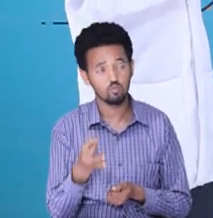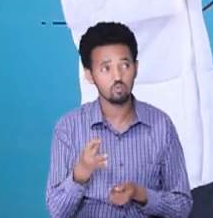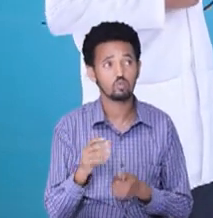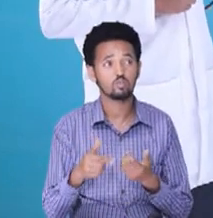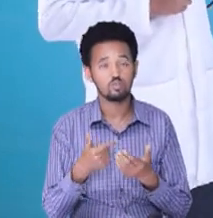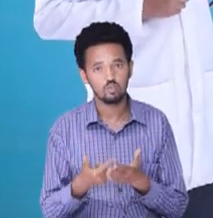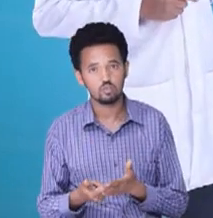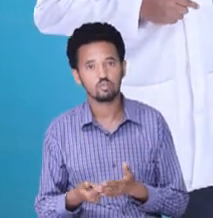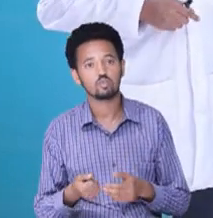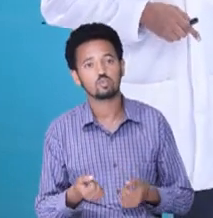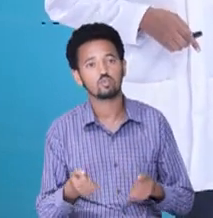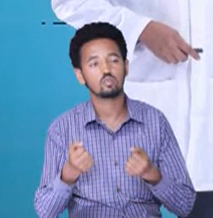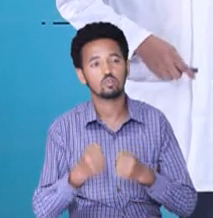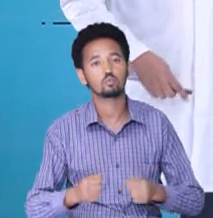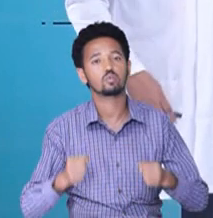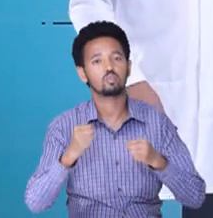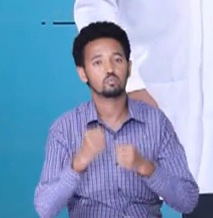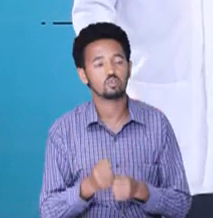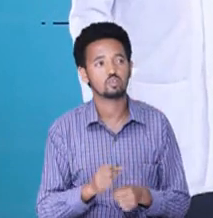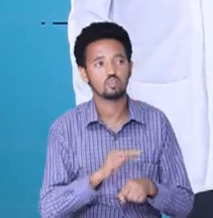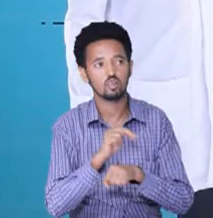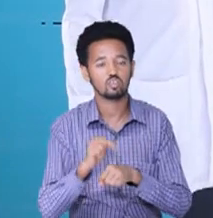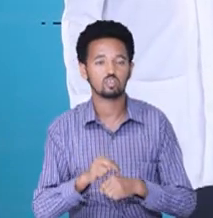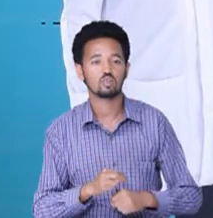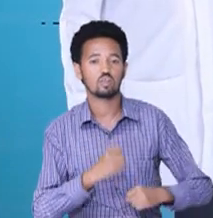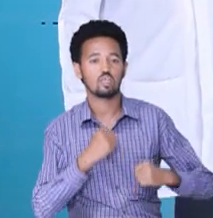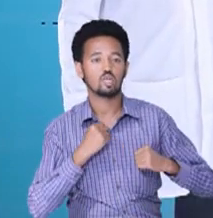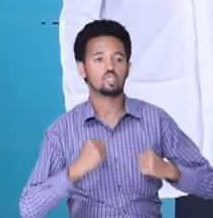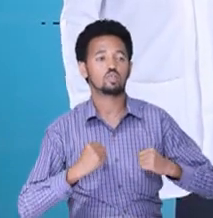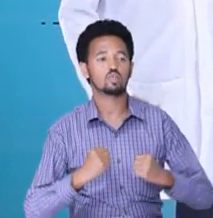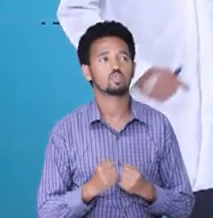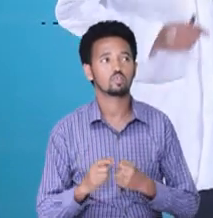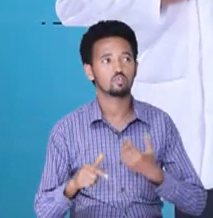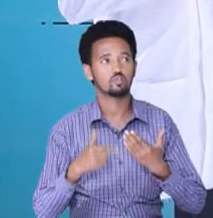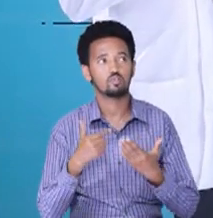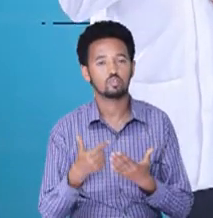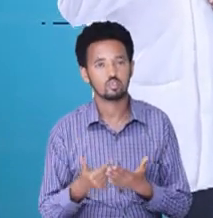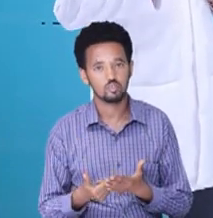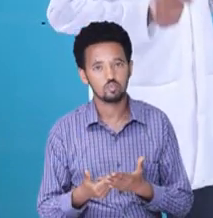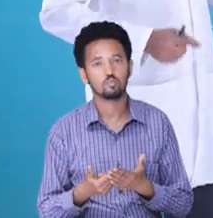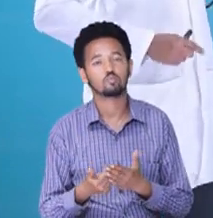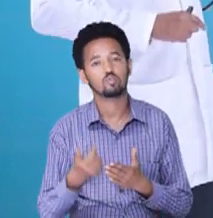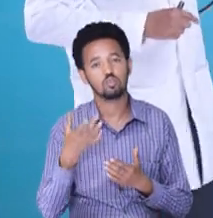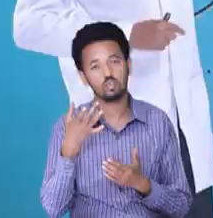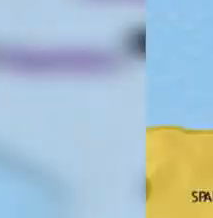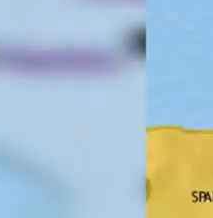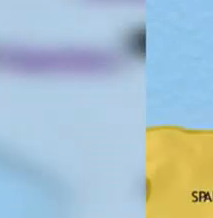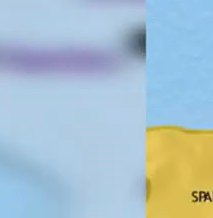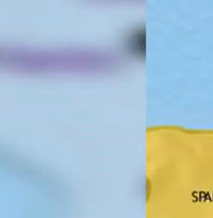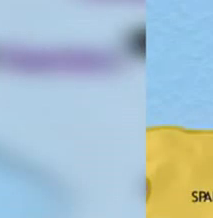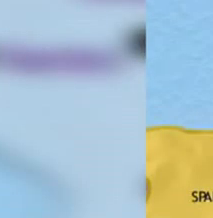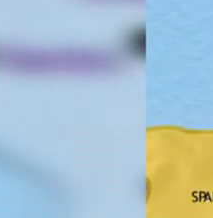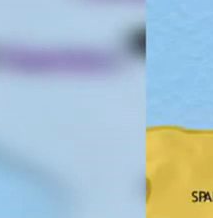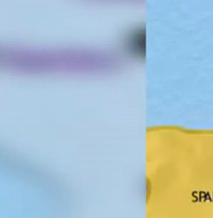a republic suppressed by the National Guard. Then in September 1791, a new